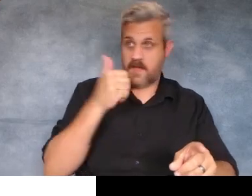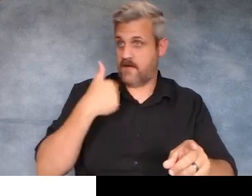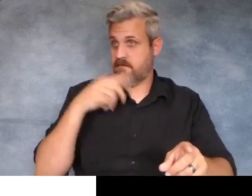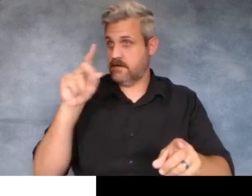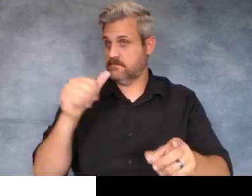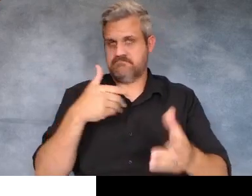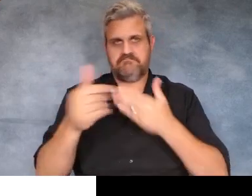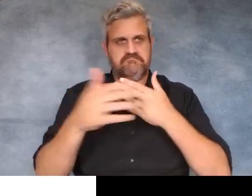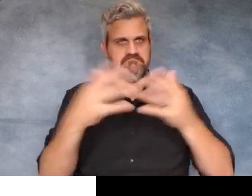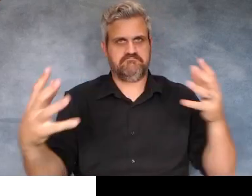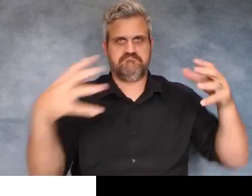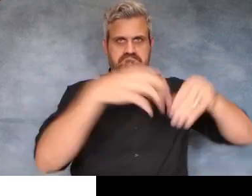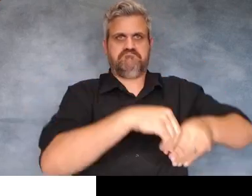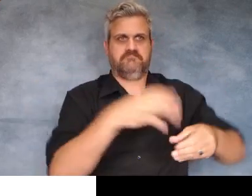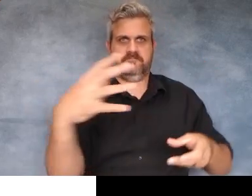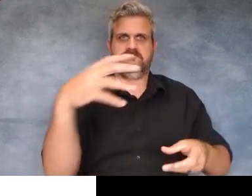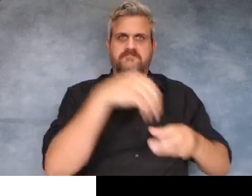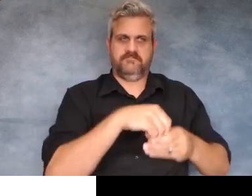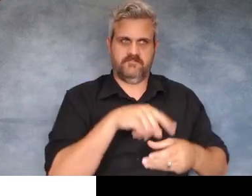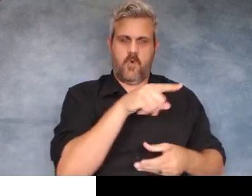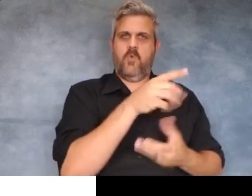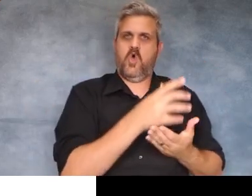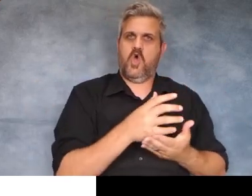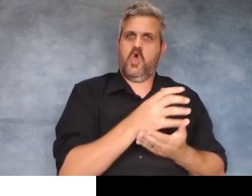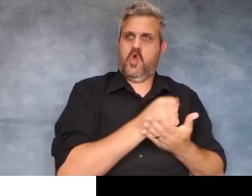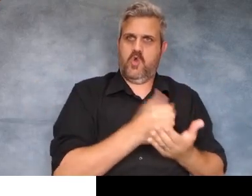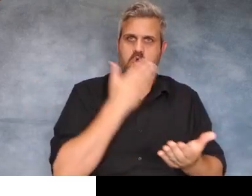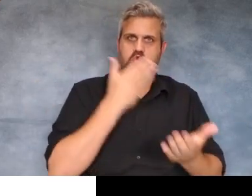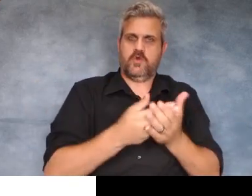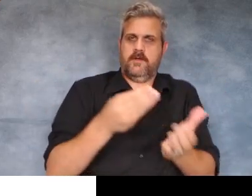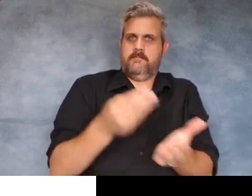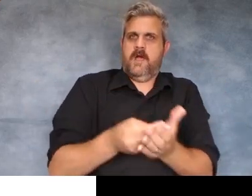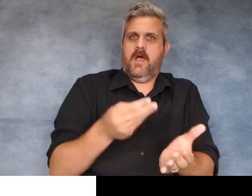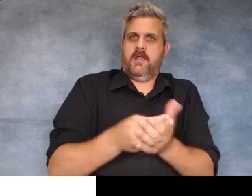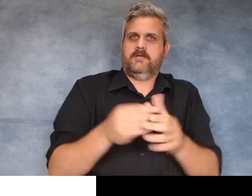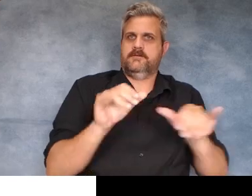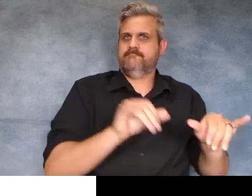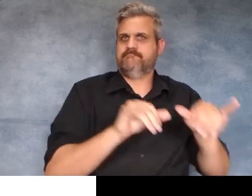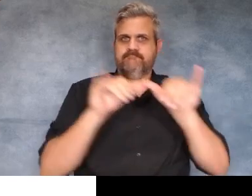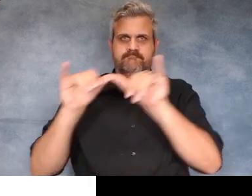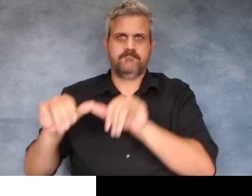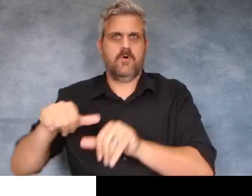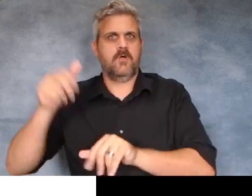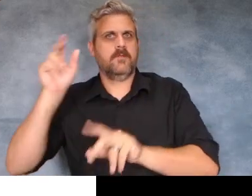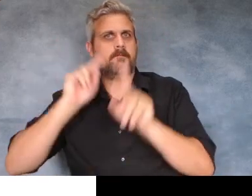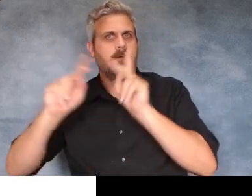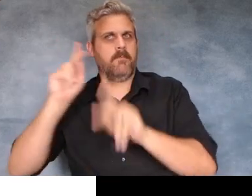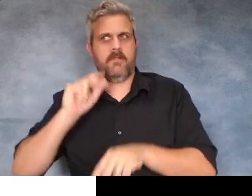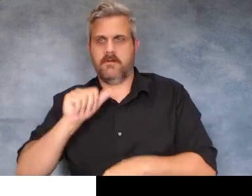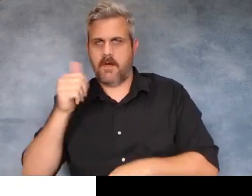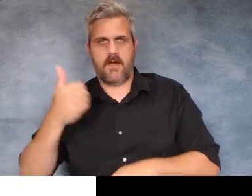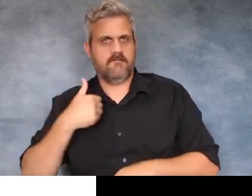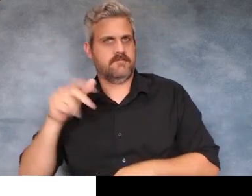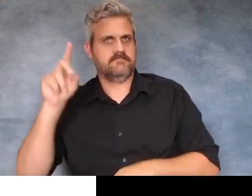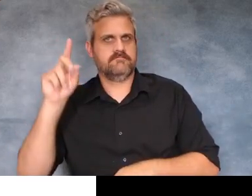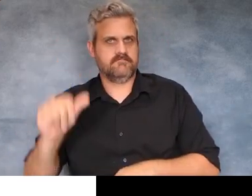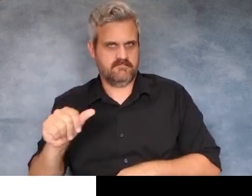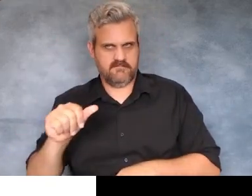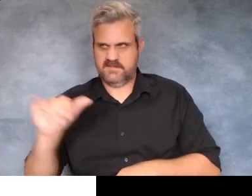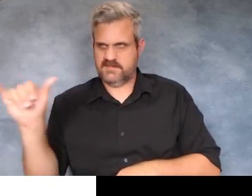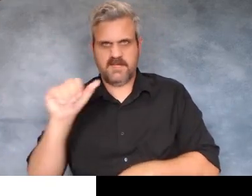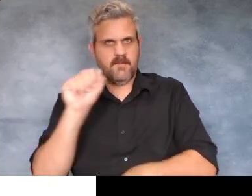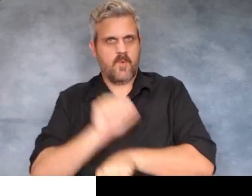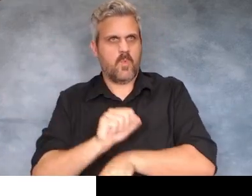will earn a competitive wage that is similar to that of others who are non-disabled doing the same